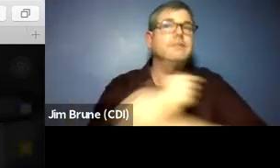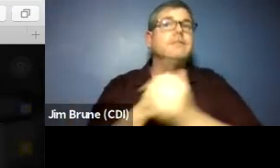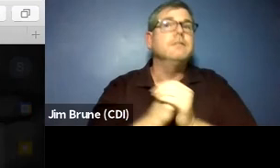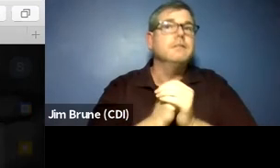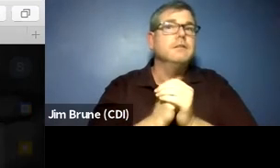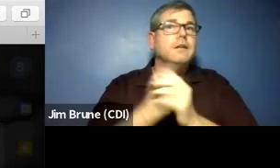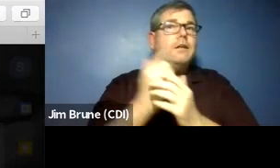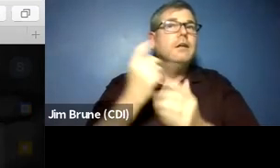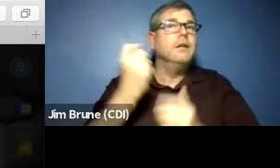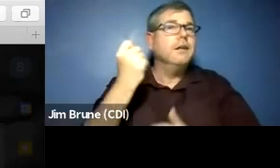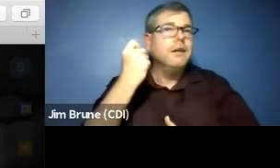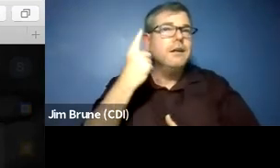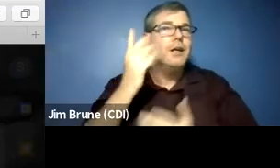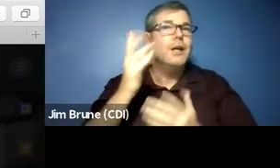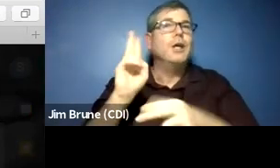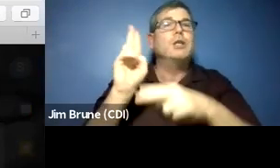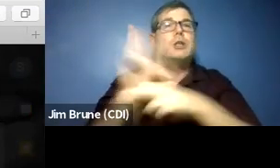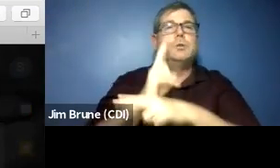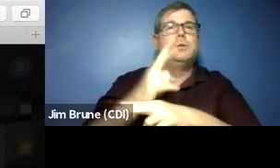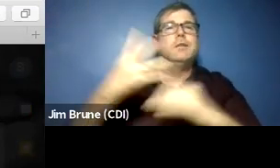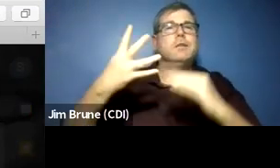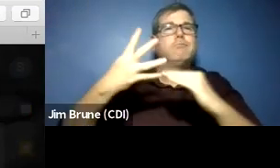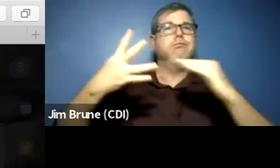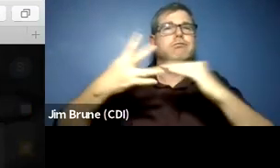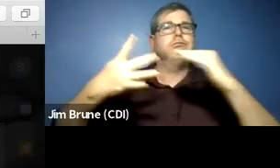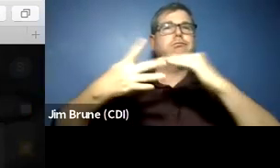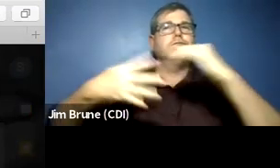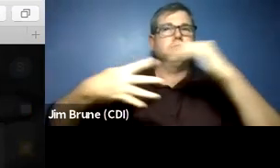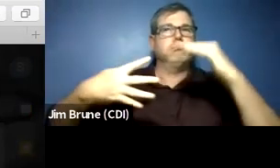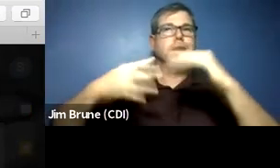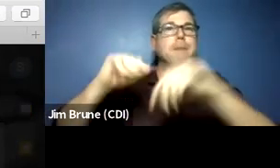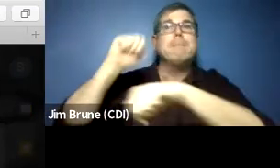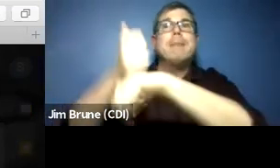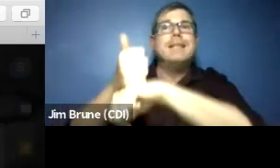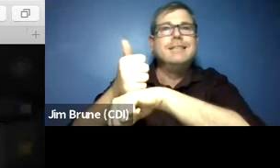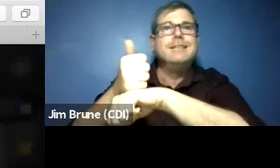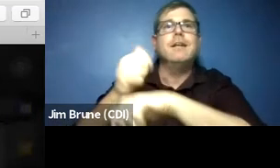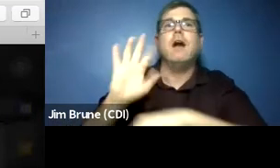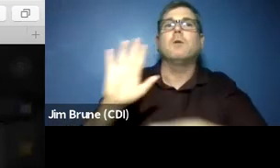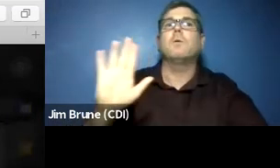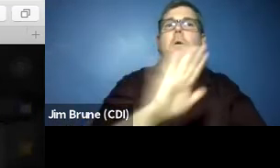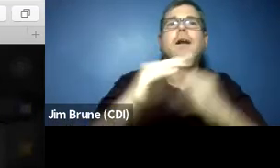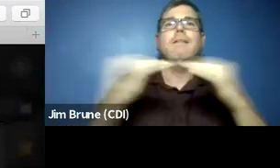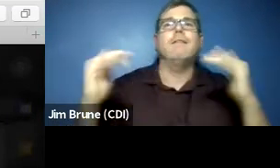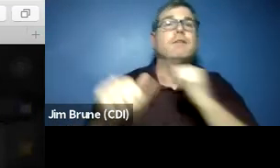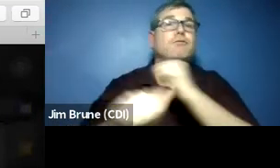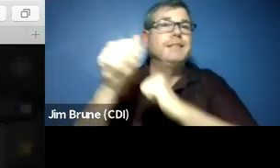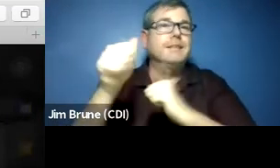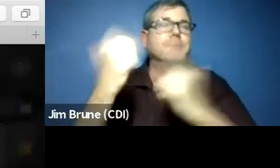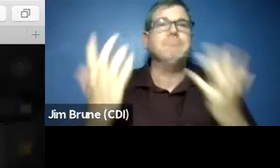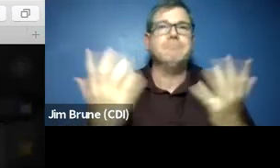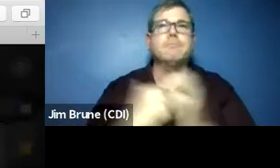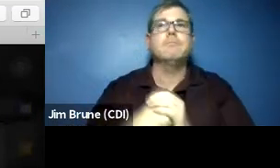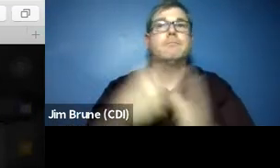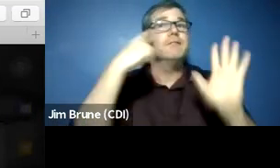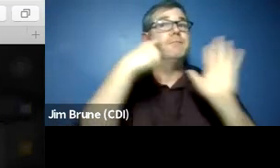approach based on your level of risk. So for example, our